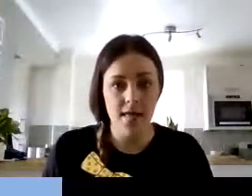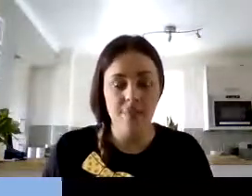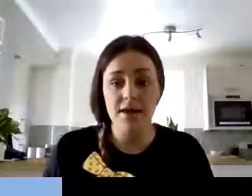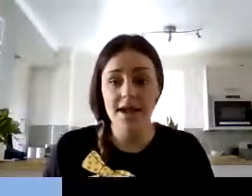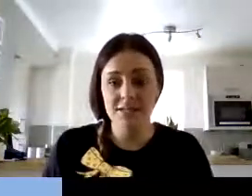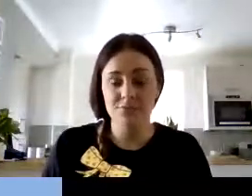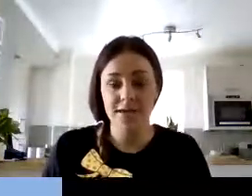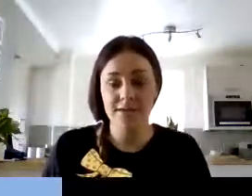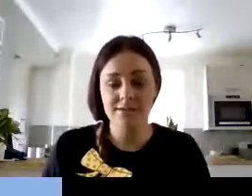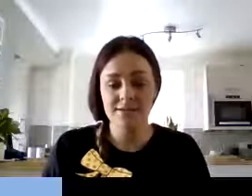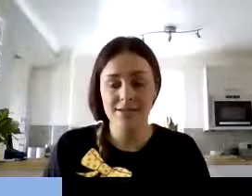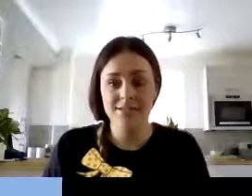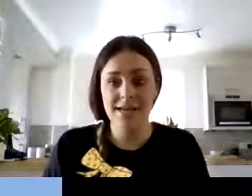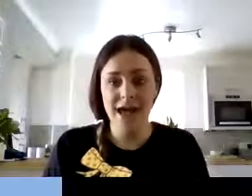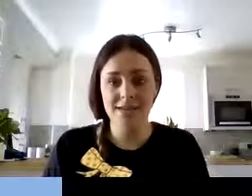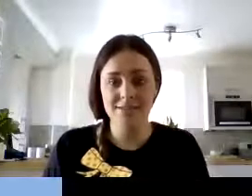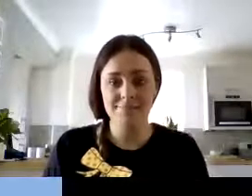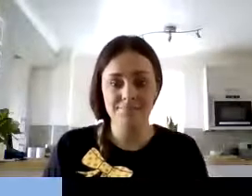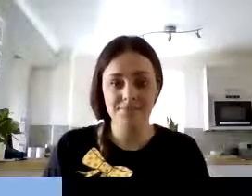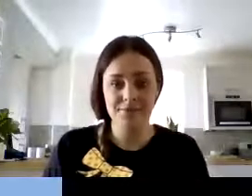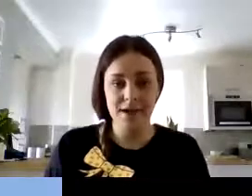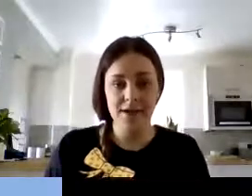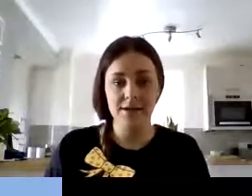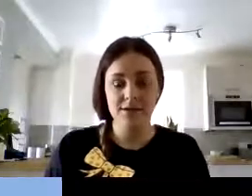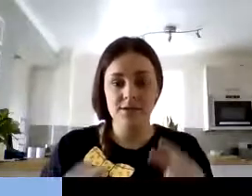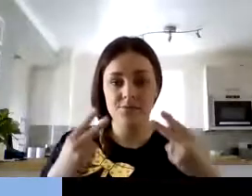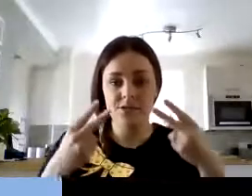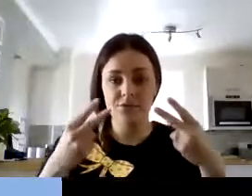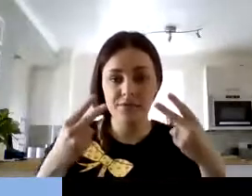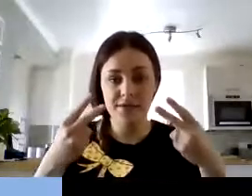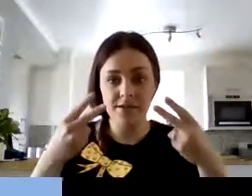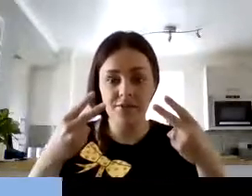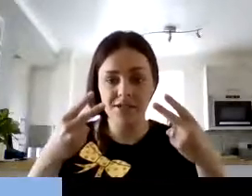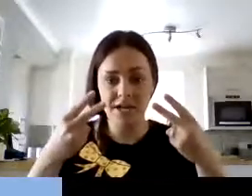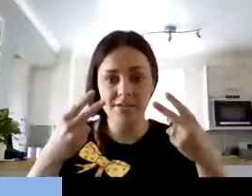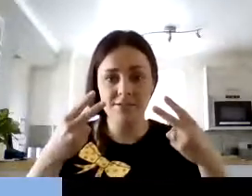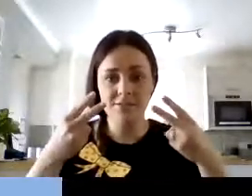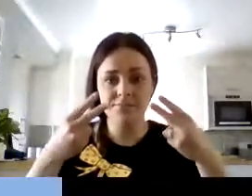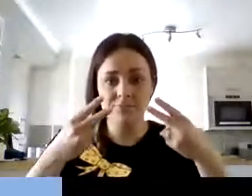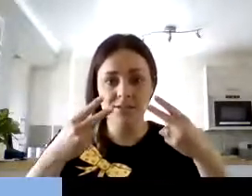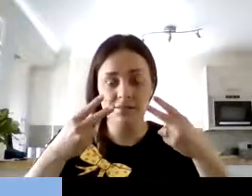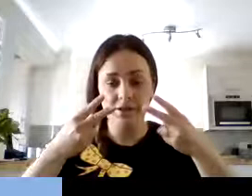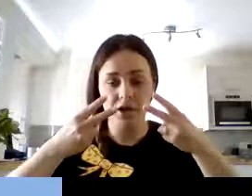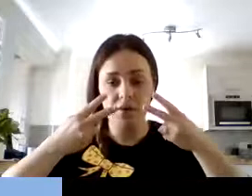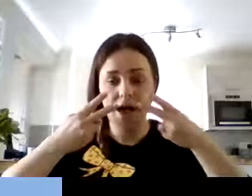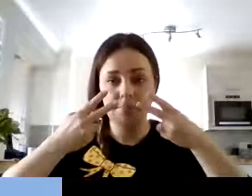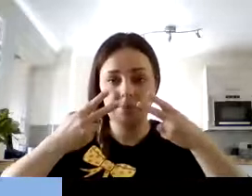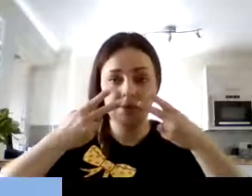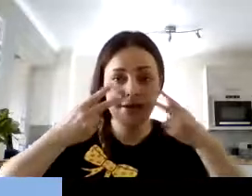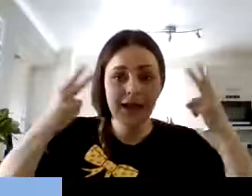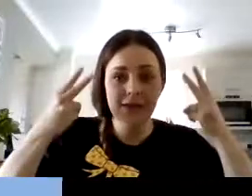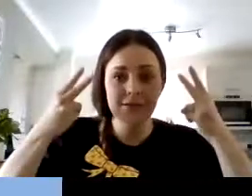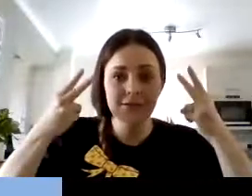Okay, the next one is the cat, okay? So we need two fingers on each hand. Ready, we're gonna go